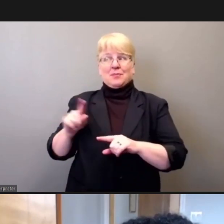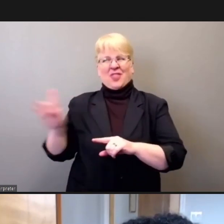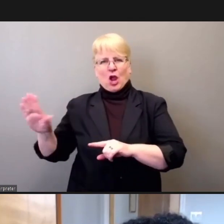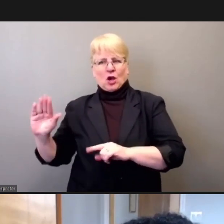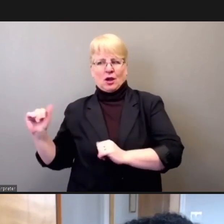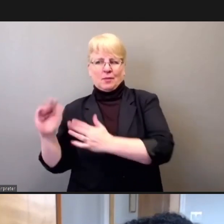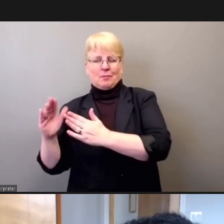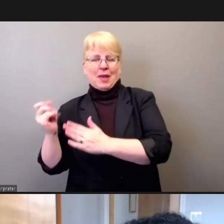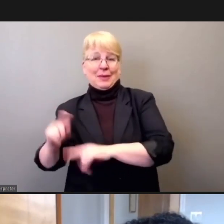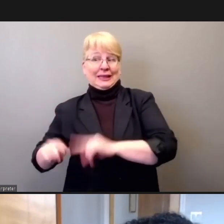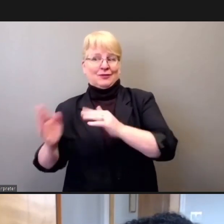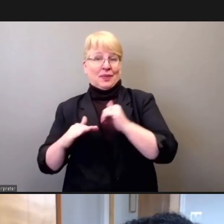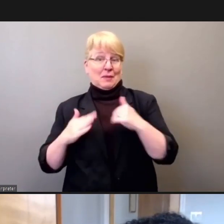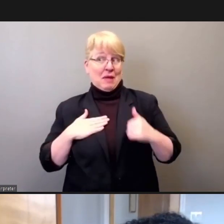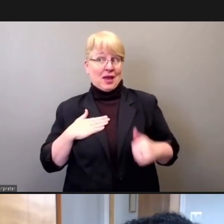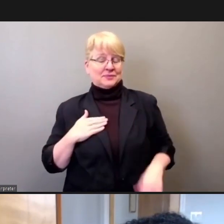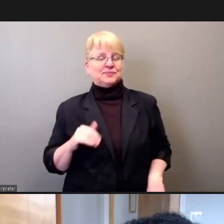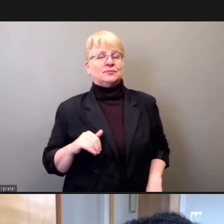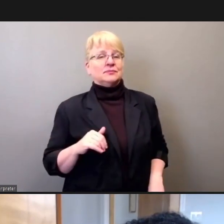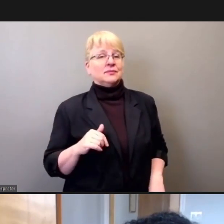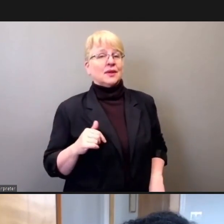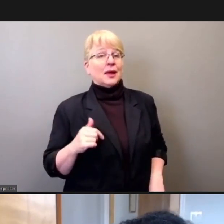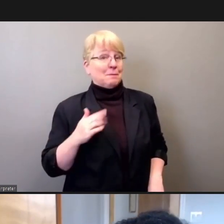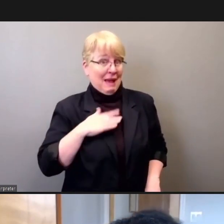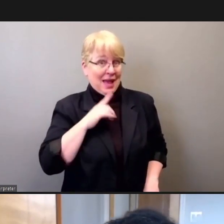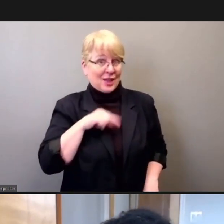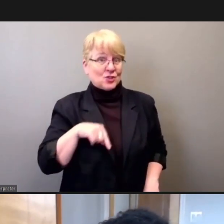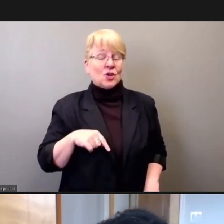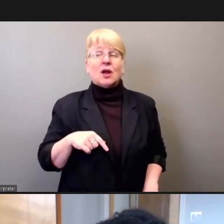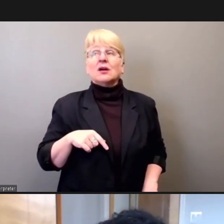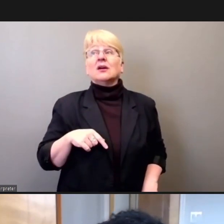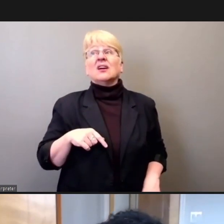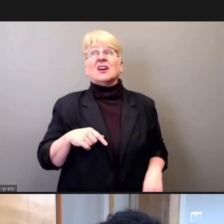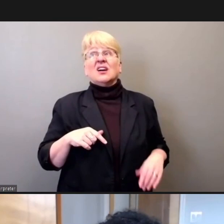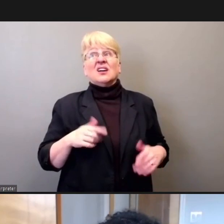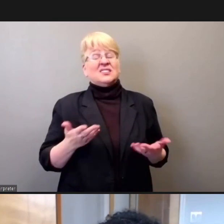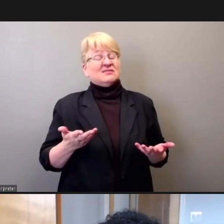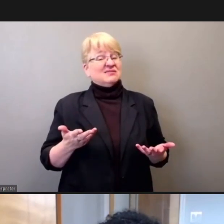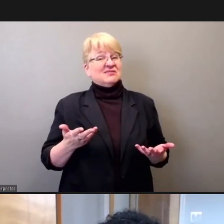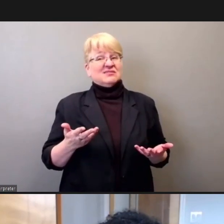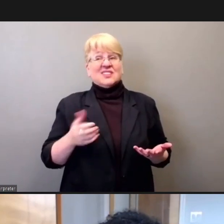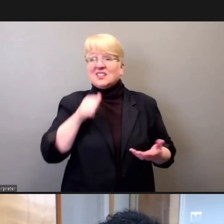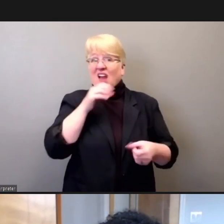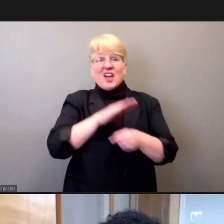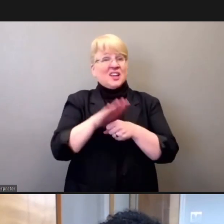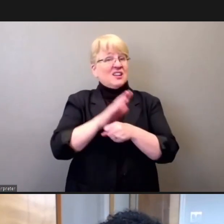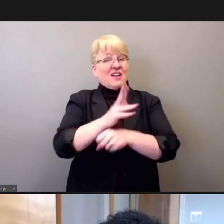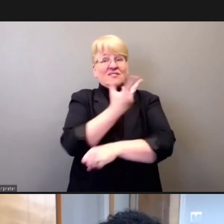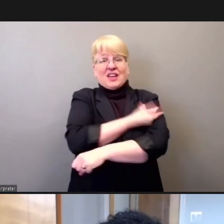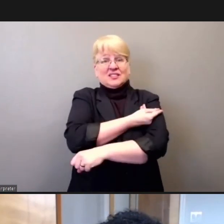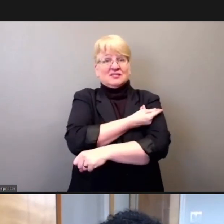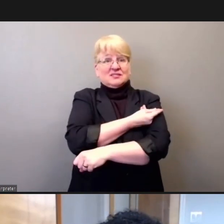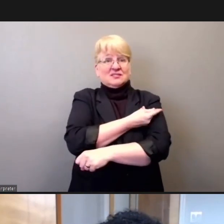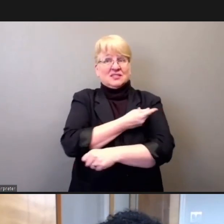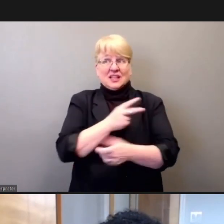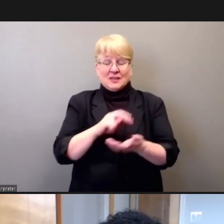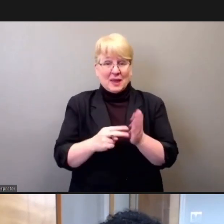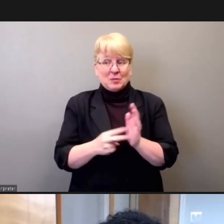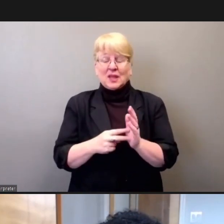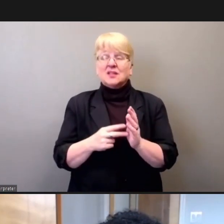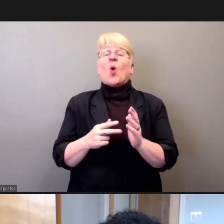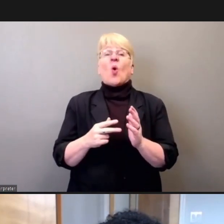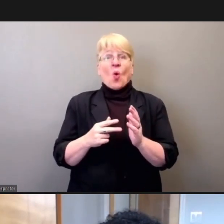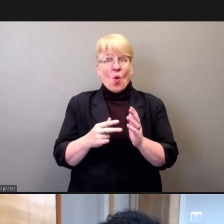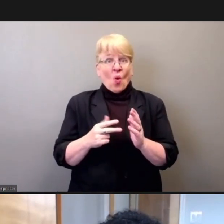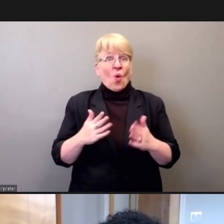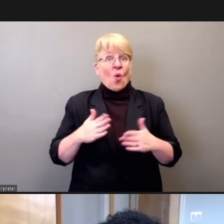To be fair, there's not enough vaccine. And to be fair, I need hospitals and providers, and